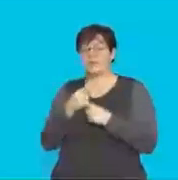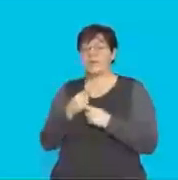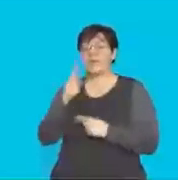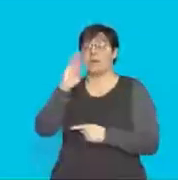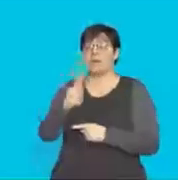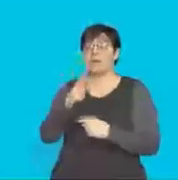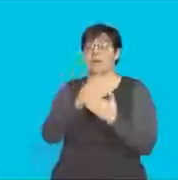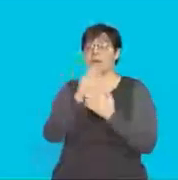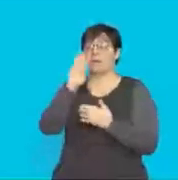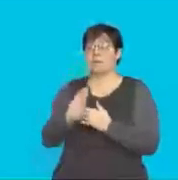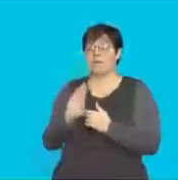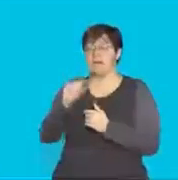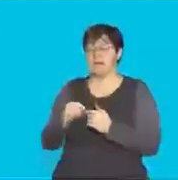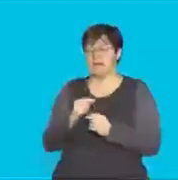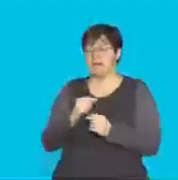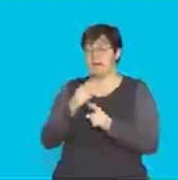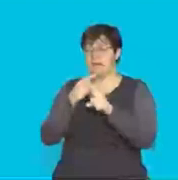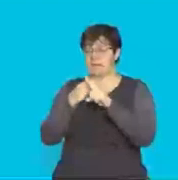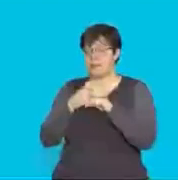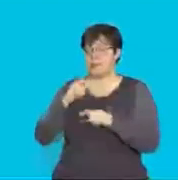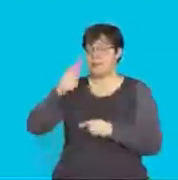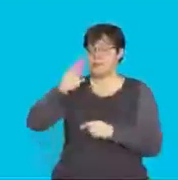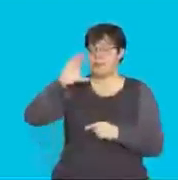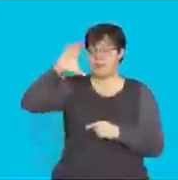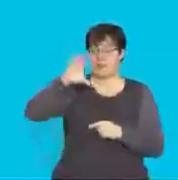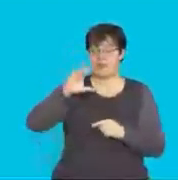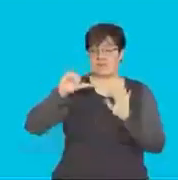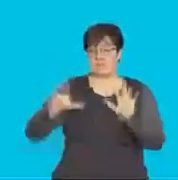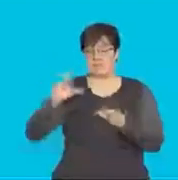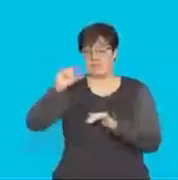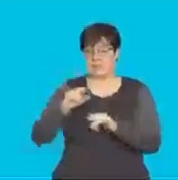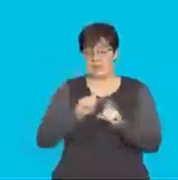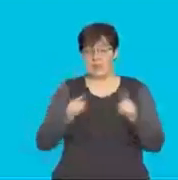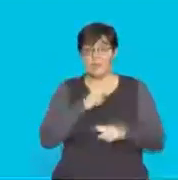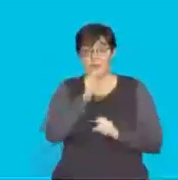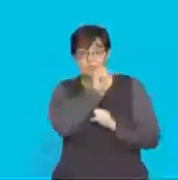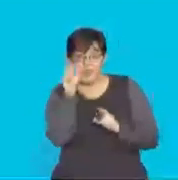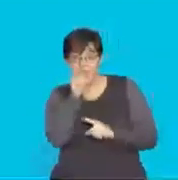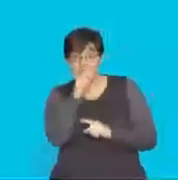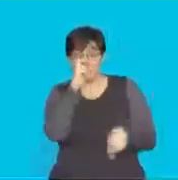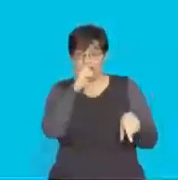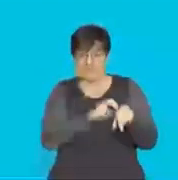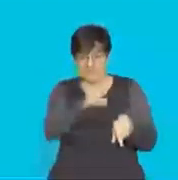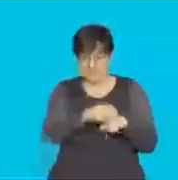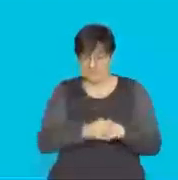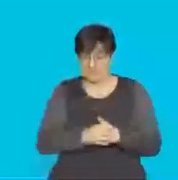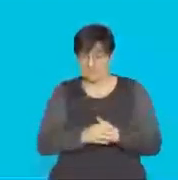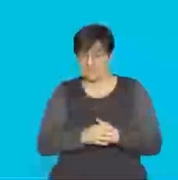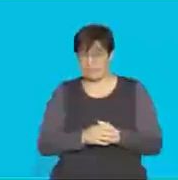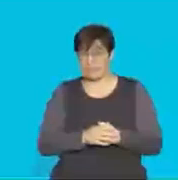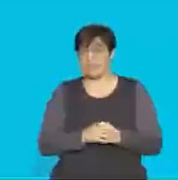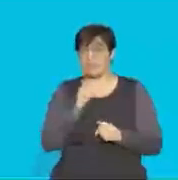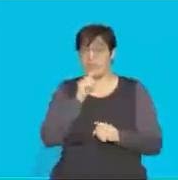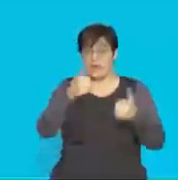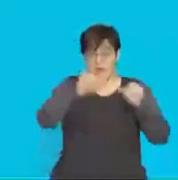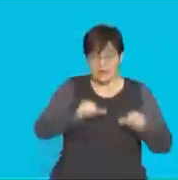gametes and not just the homozygous genotypes written together. The next process is fertilization, and